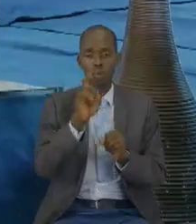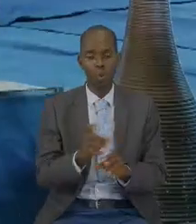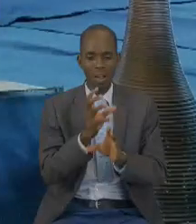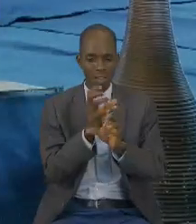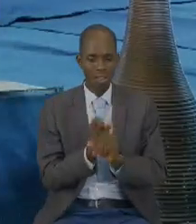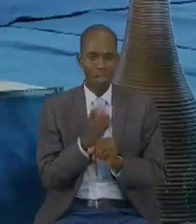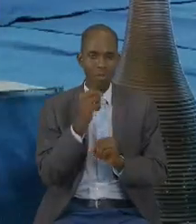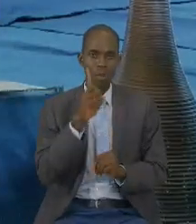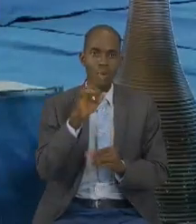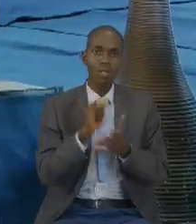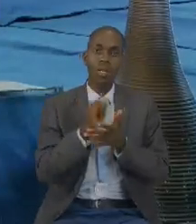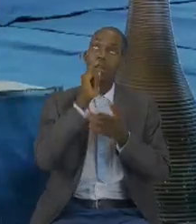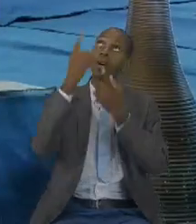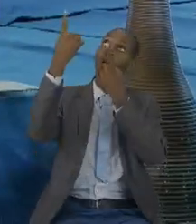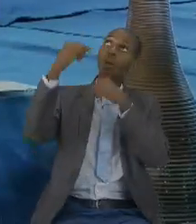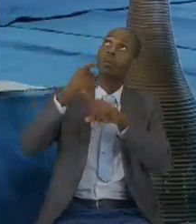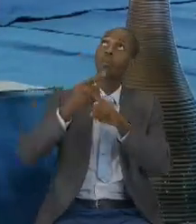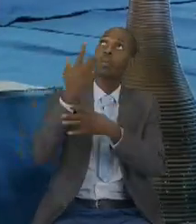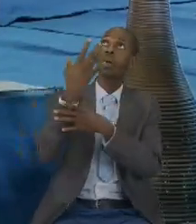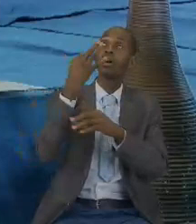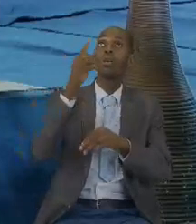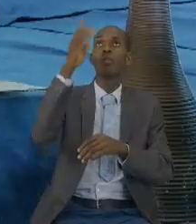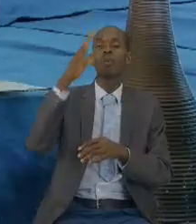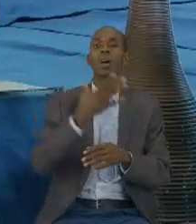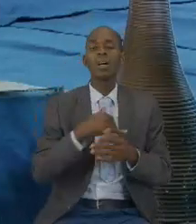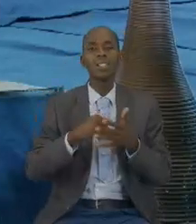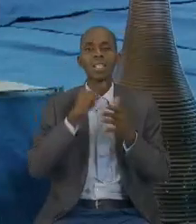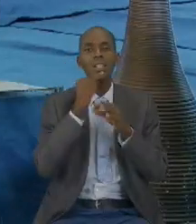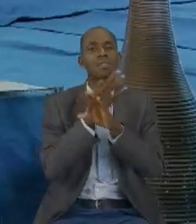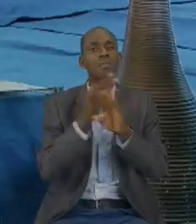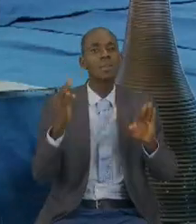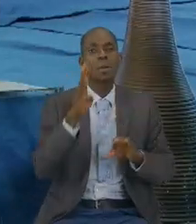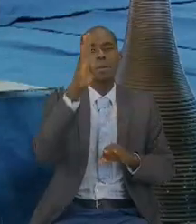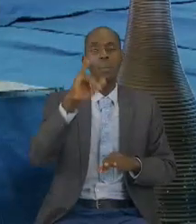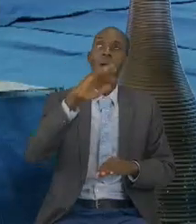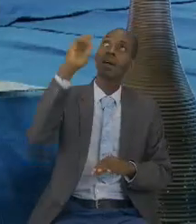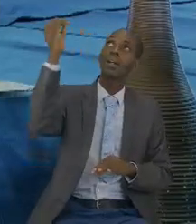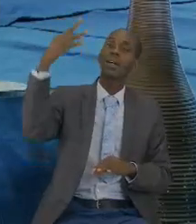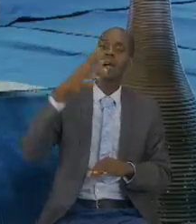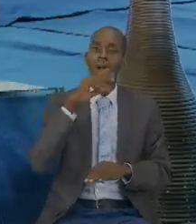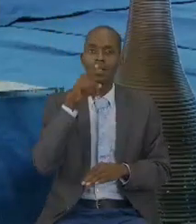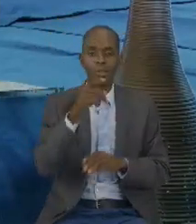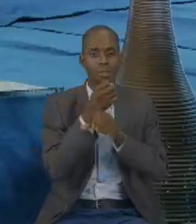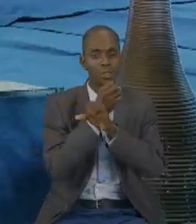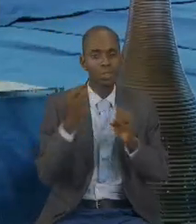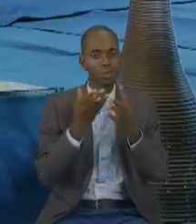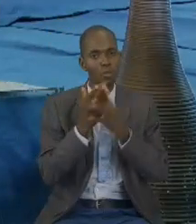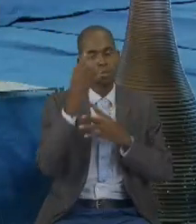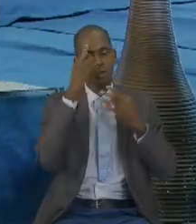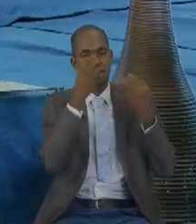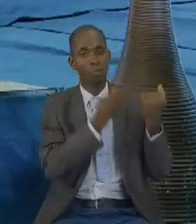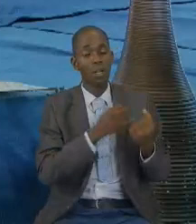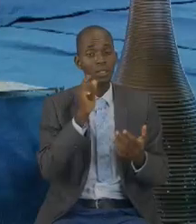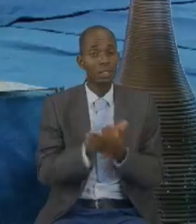is coming from the hand of God, and it is free. By grace are you saved through faith, and